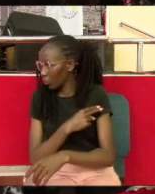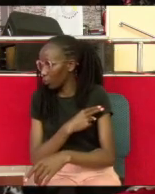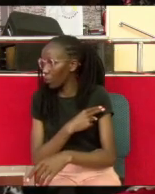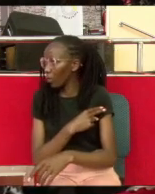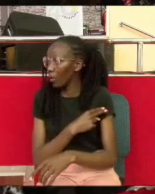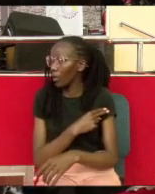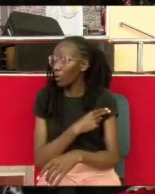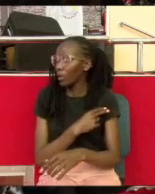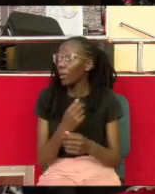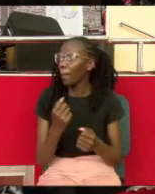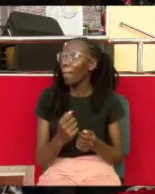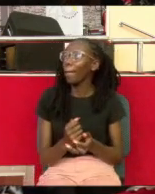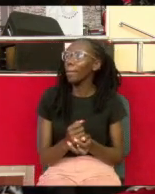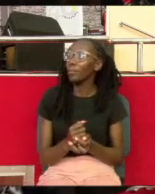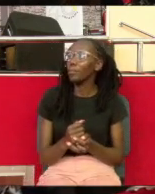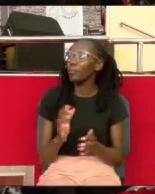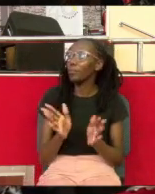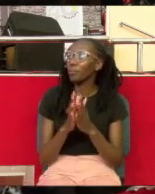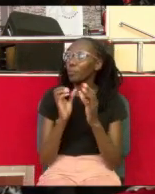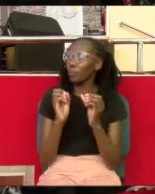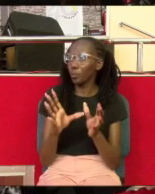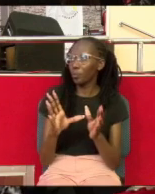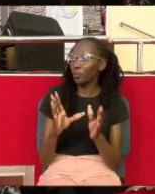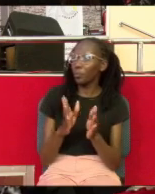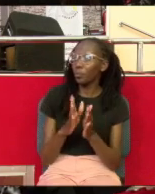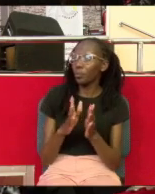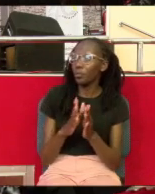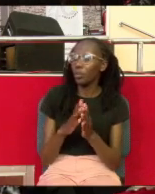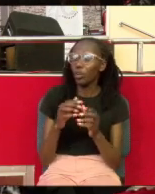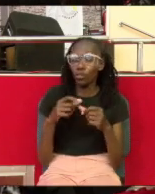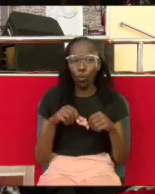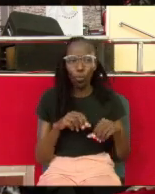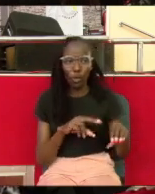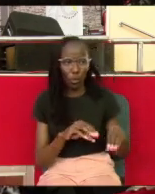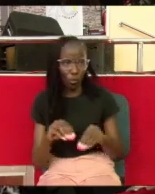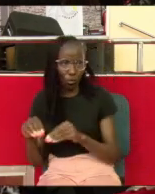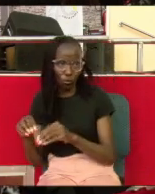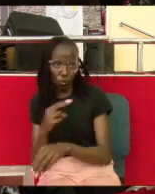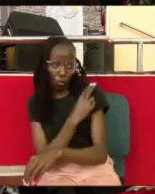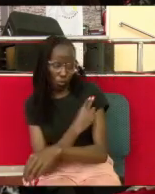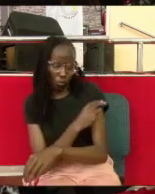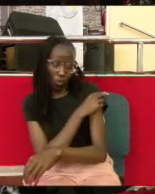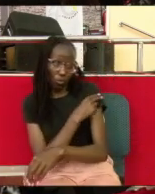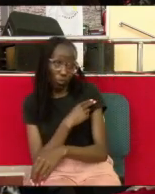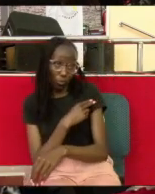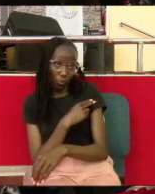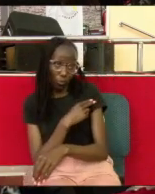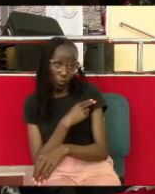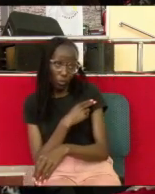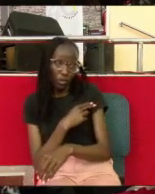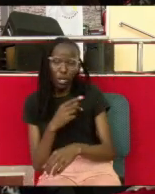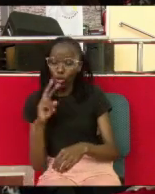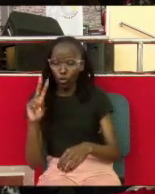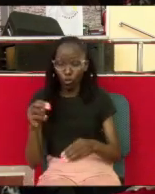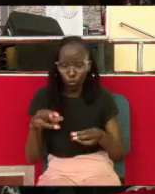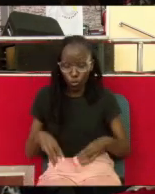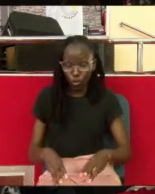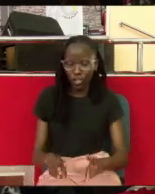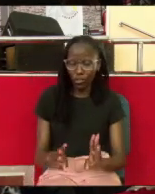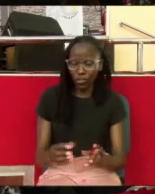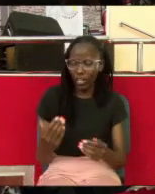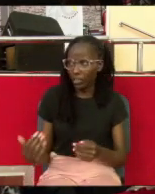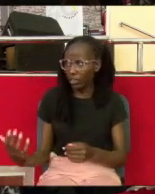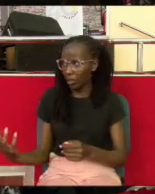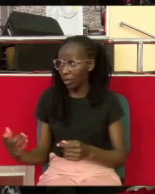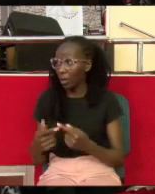come. Hallelujah. And so we walked in the hospital, not to deliver a child, but to present